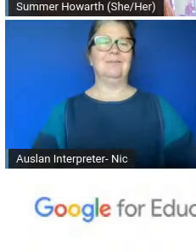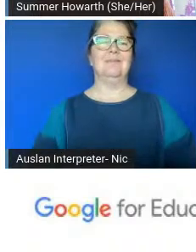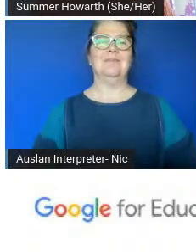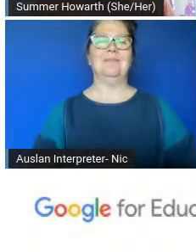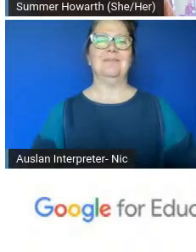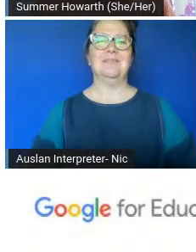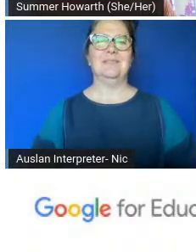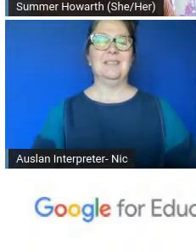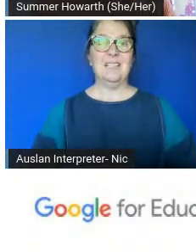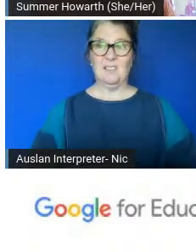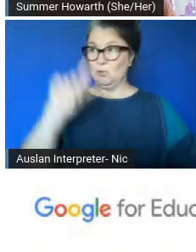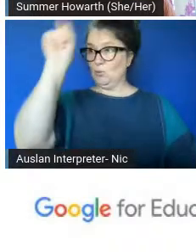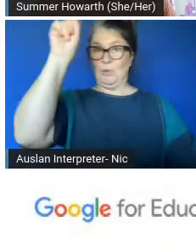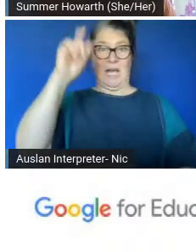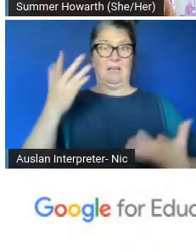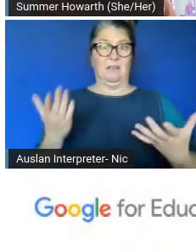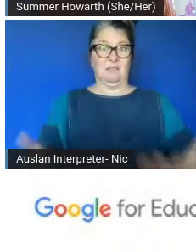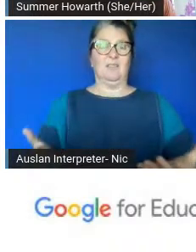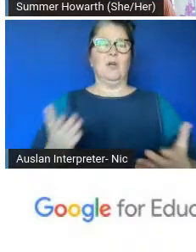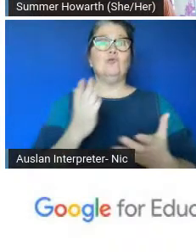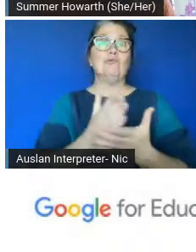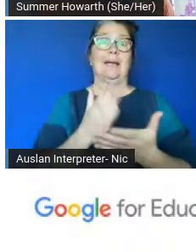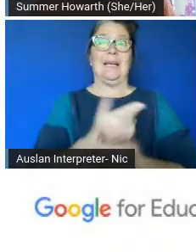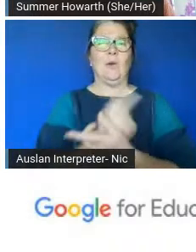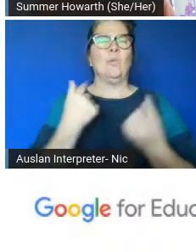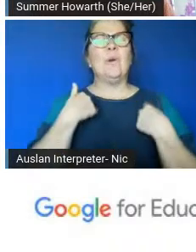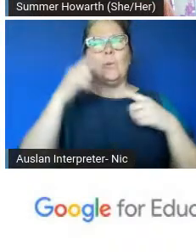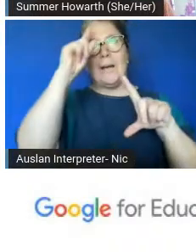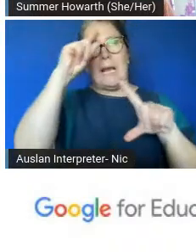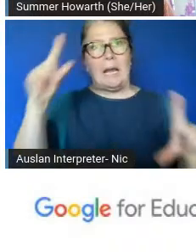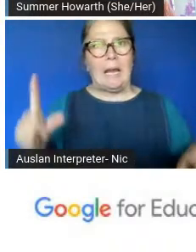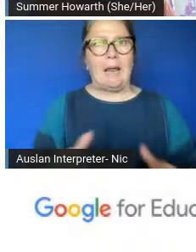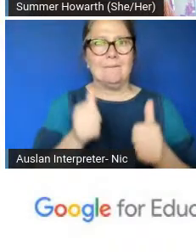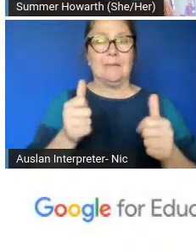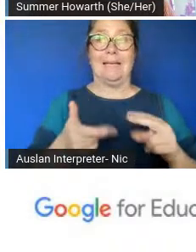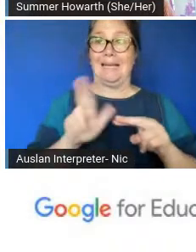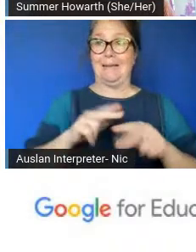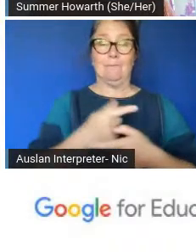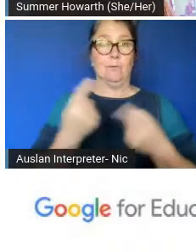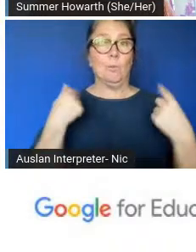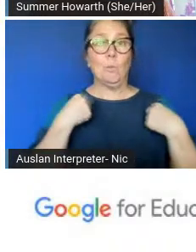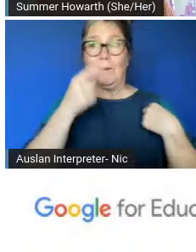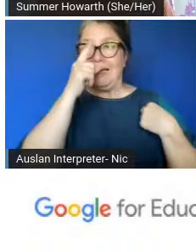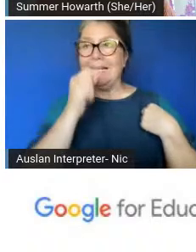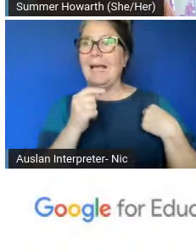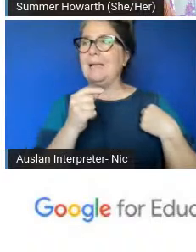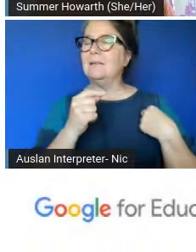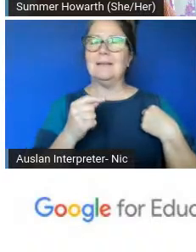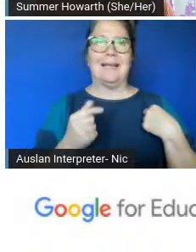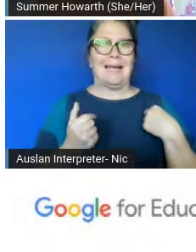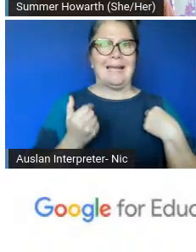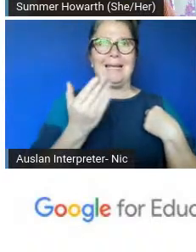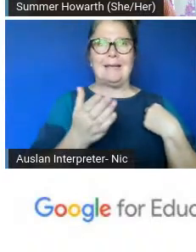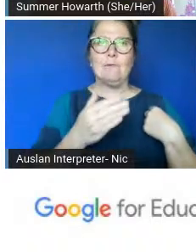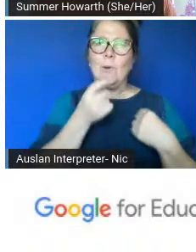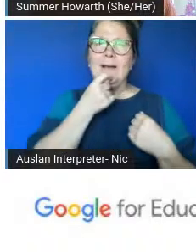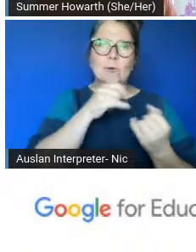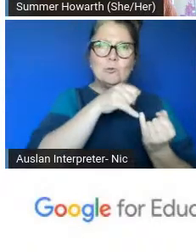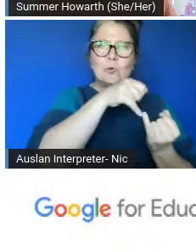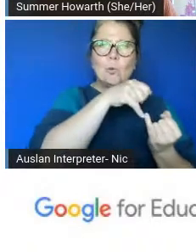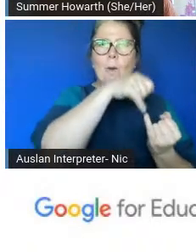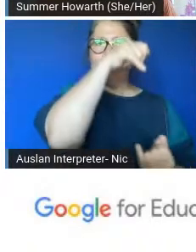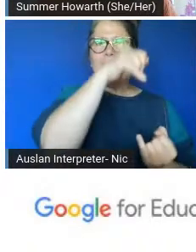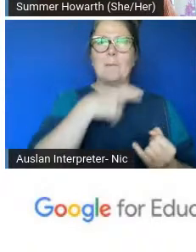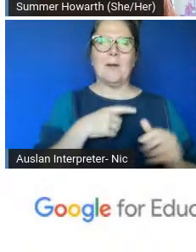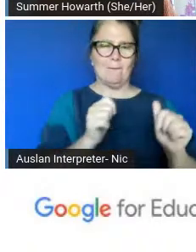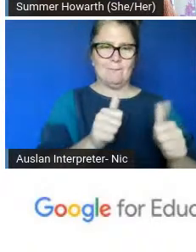been today. We would love to give you a micro-credential based on that. And what we're going to